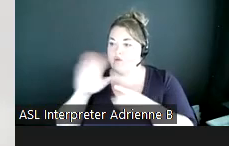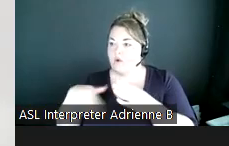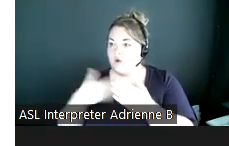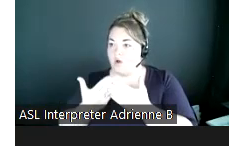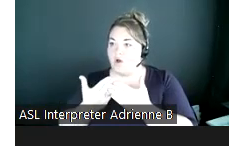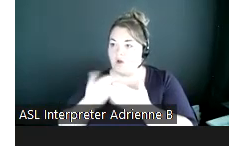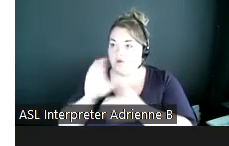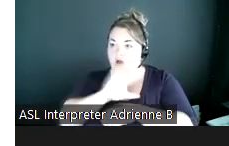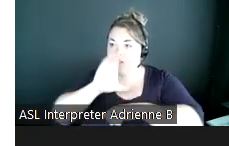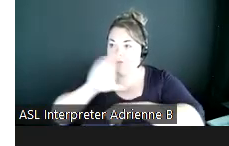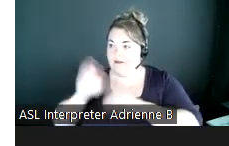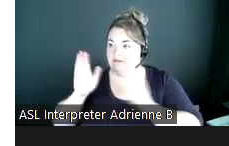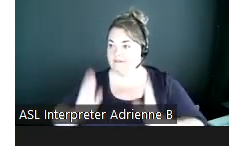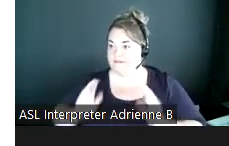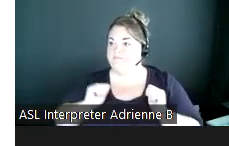Coloradans.